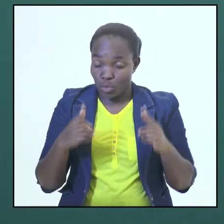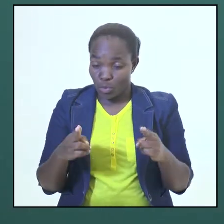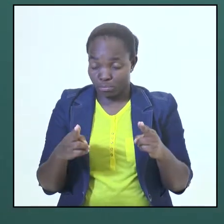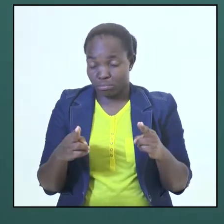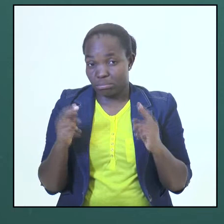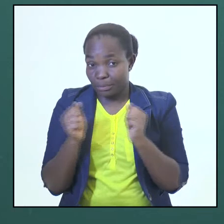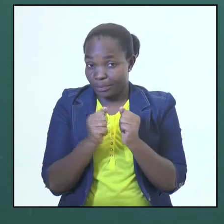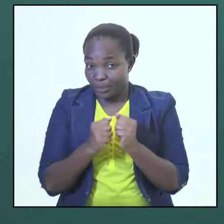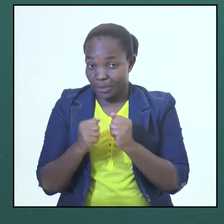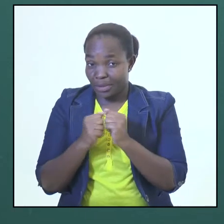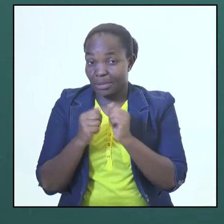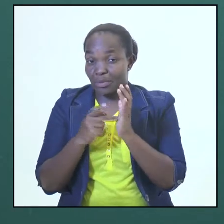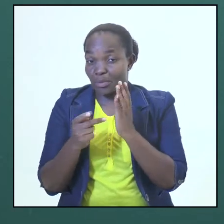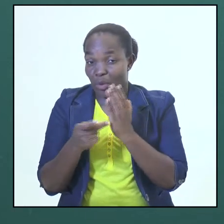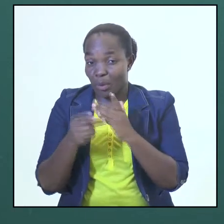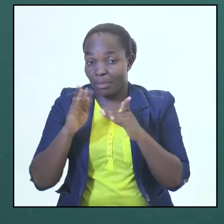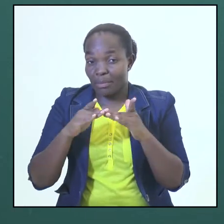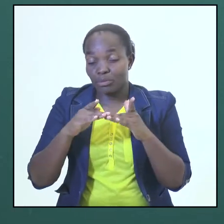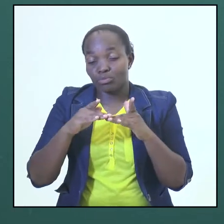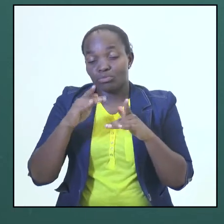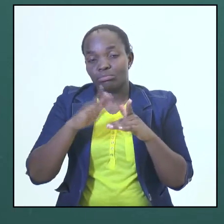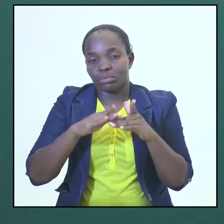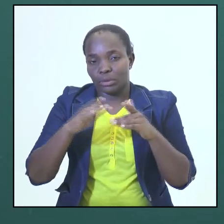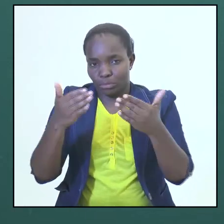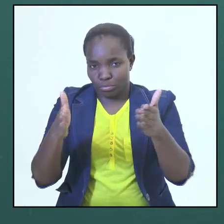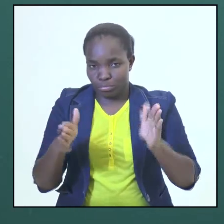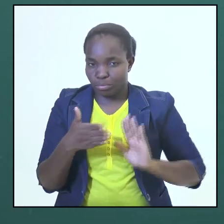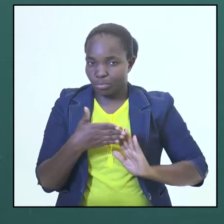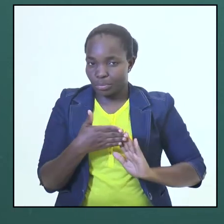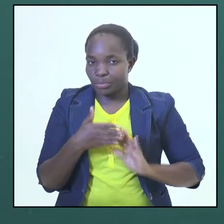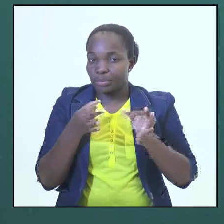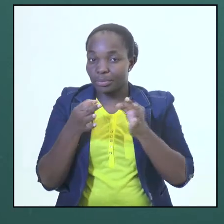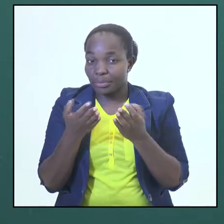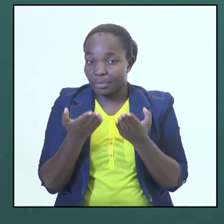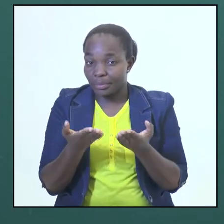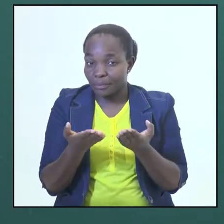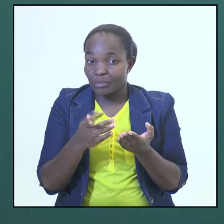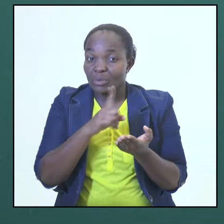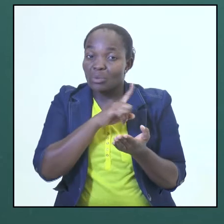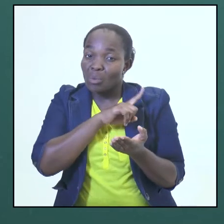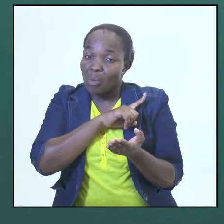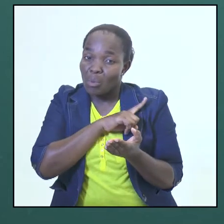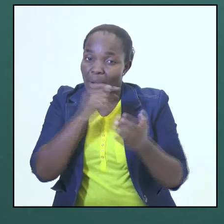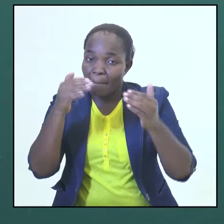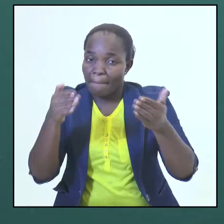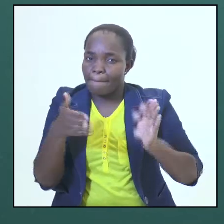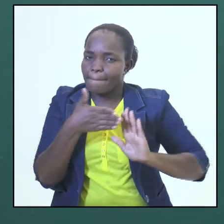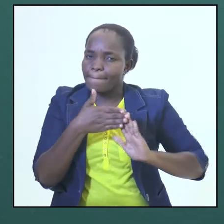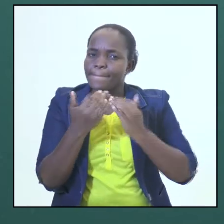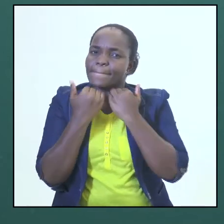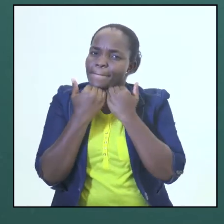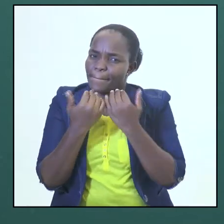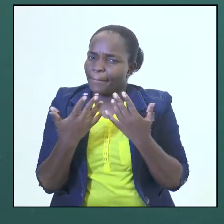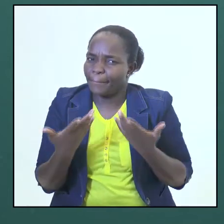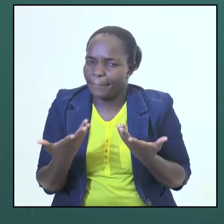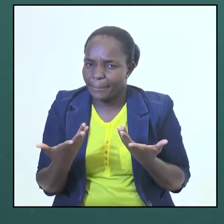program on conservation today. We spoke about what conservation is, why it is important, and the different ways